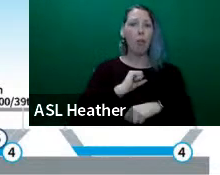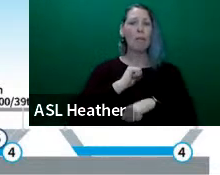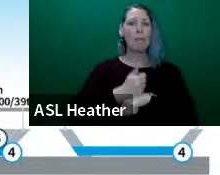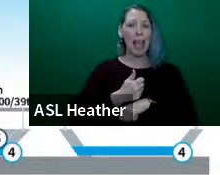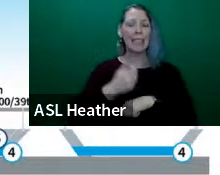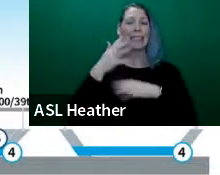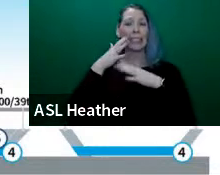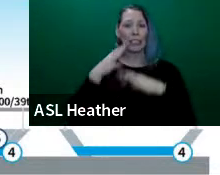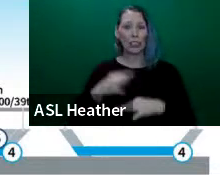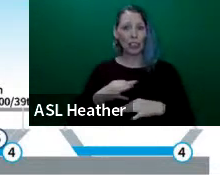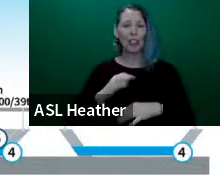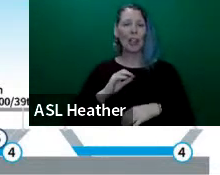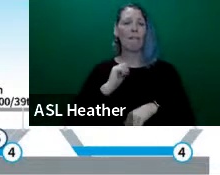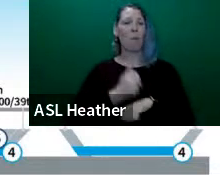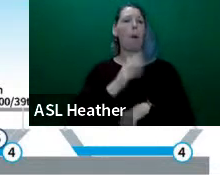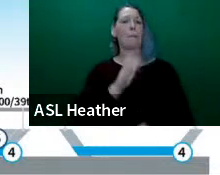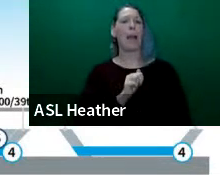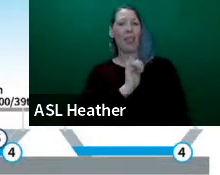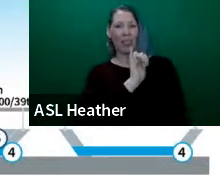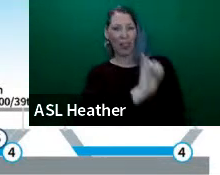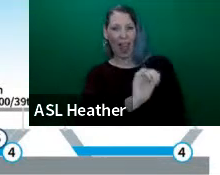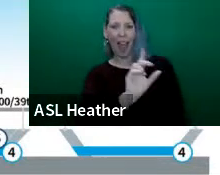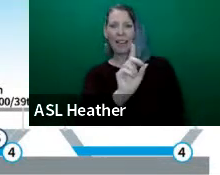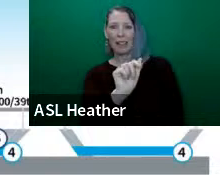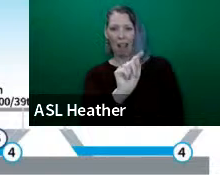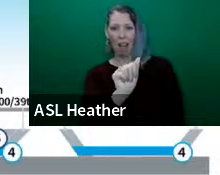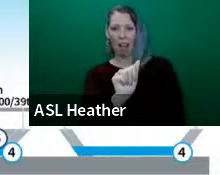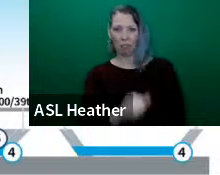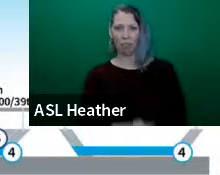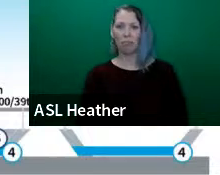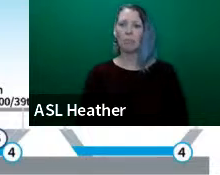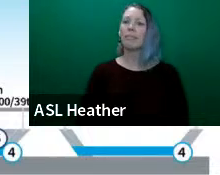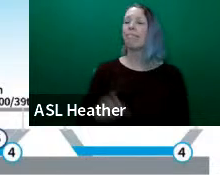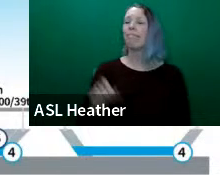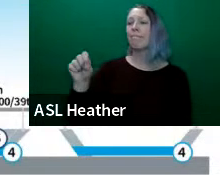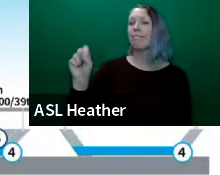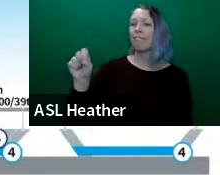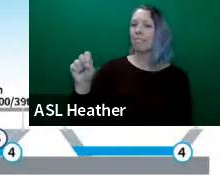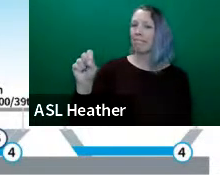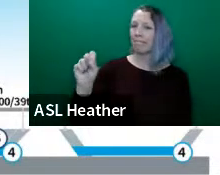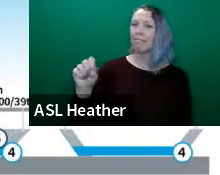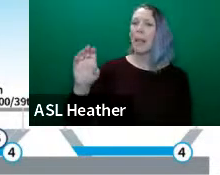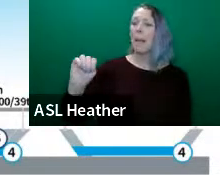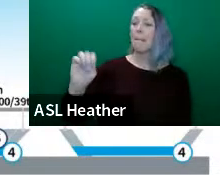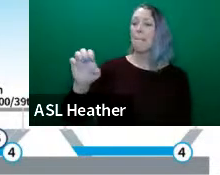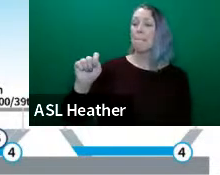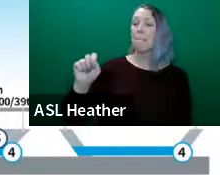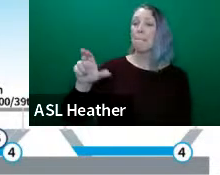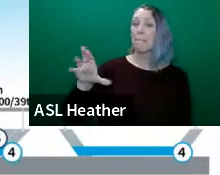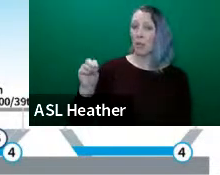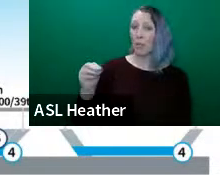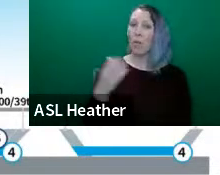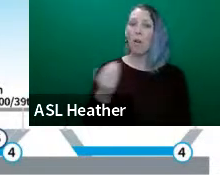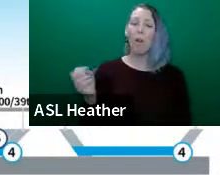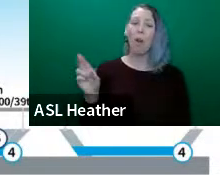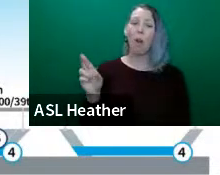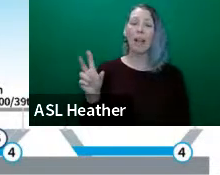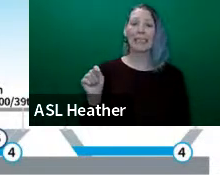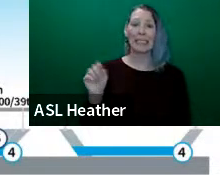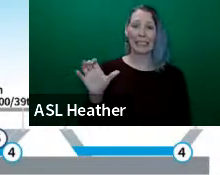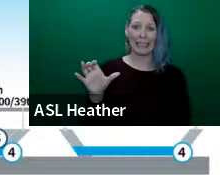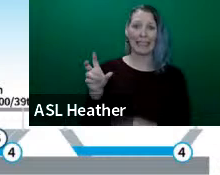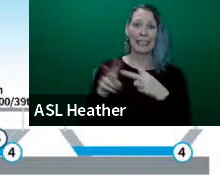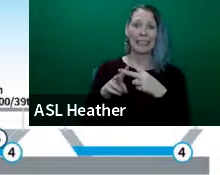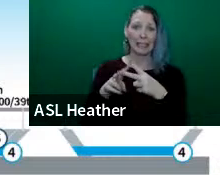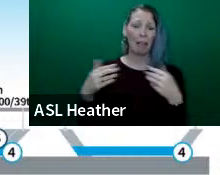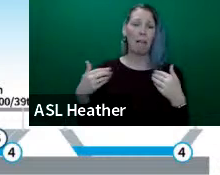by that data. Thank you. Yeah, and Metro, I'll jump in real quick one more time. So Metro and RTC have